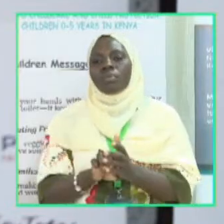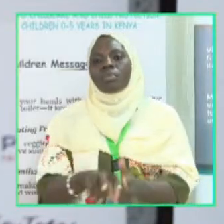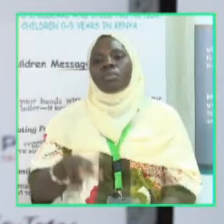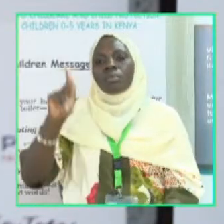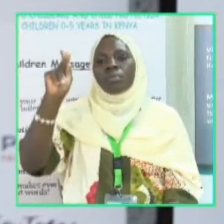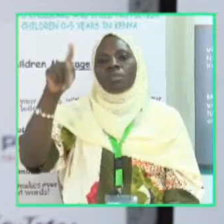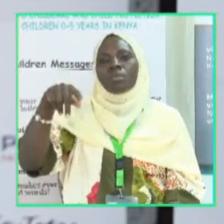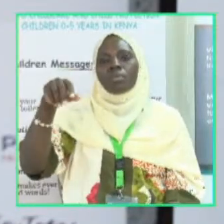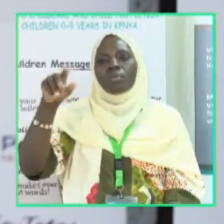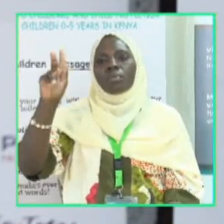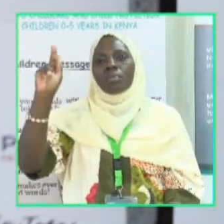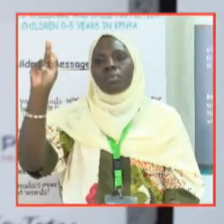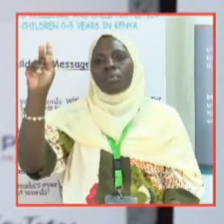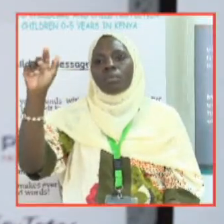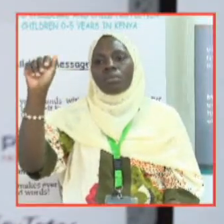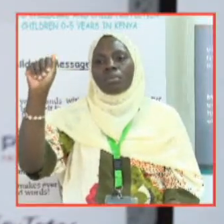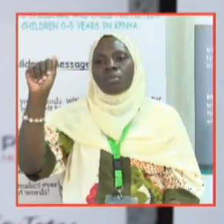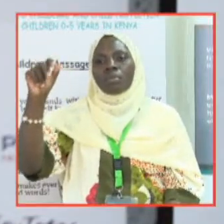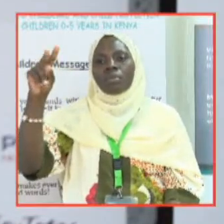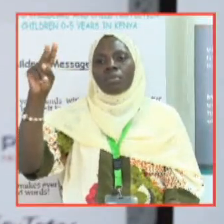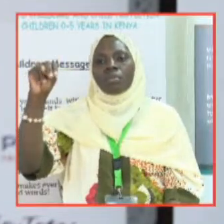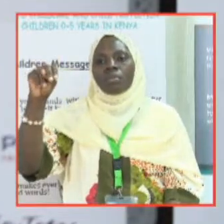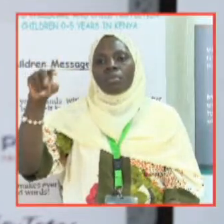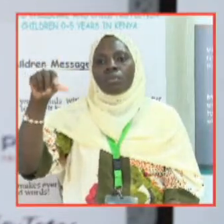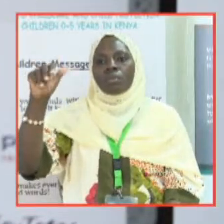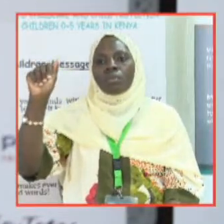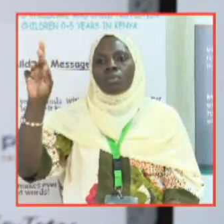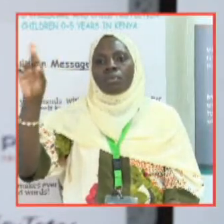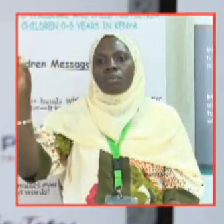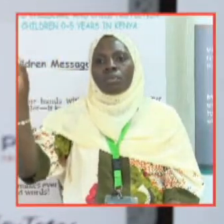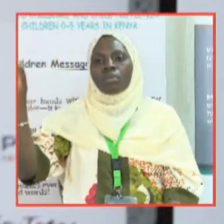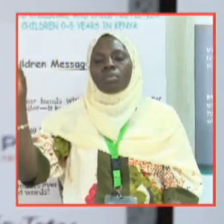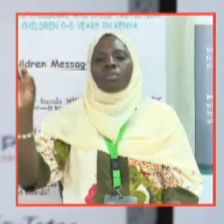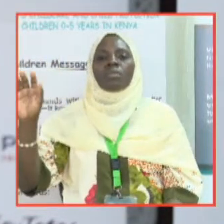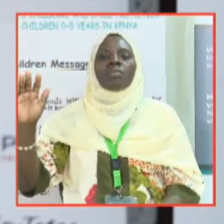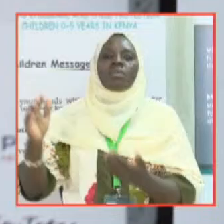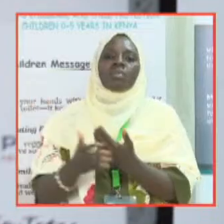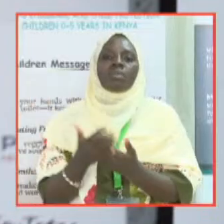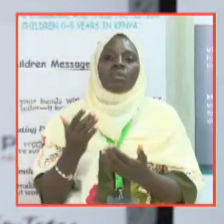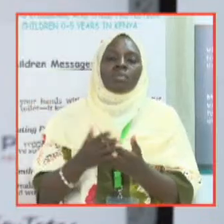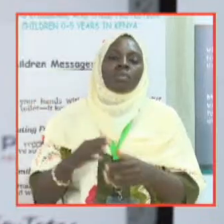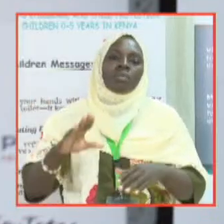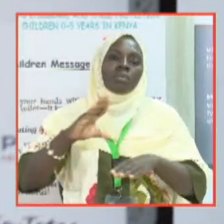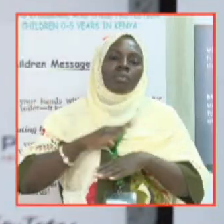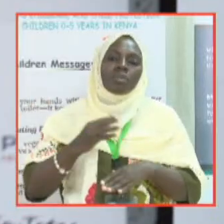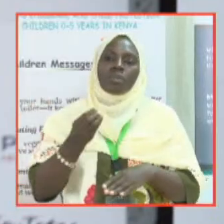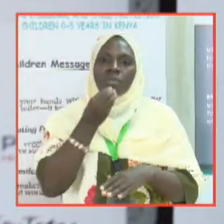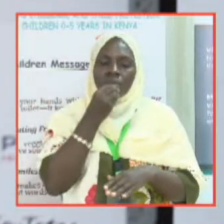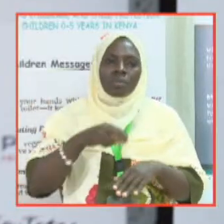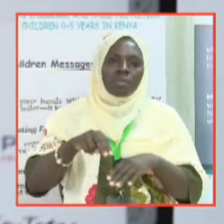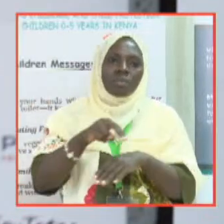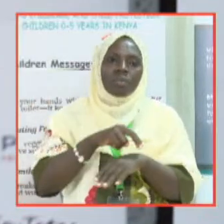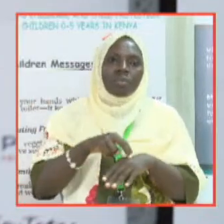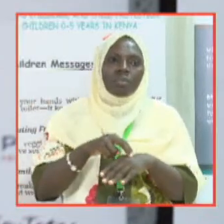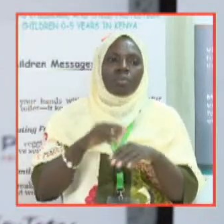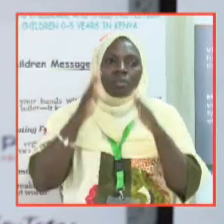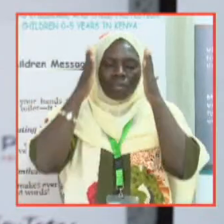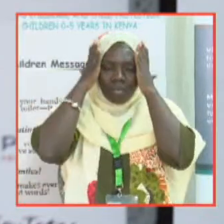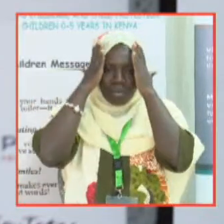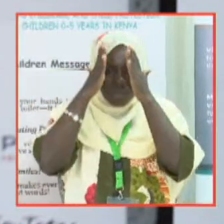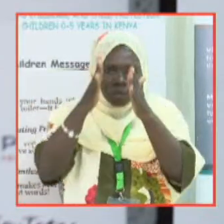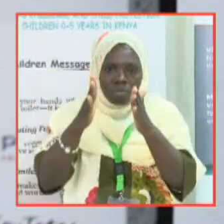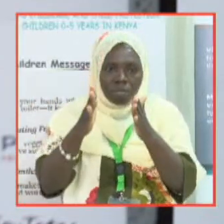birth prevention are underrepresented. In terms of adequate nutrition, nationally, the focus